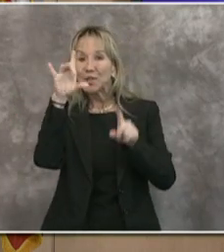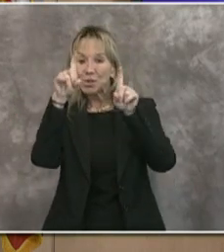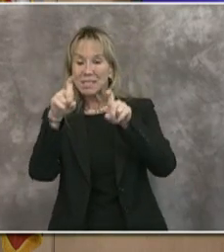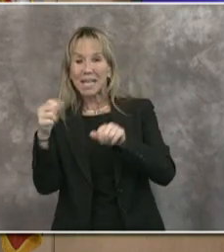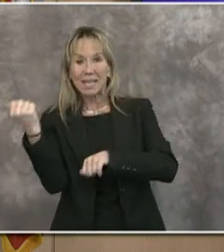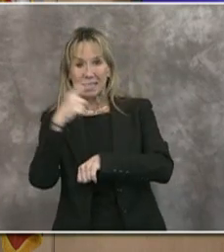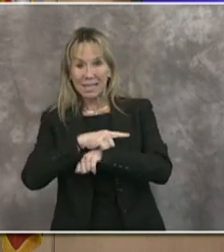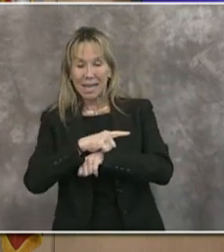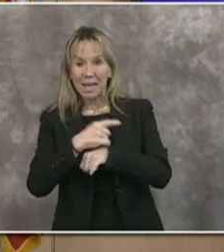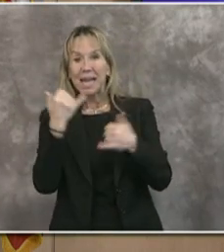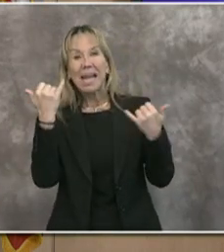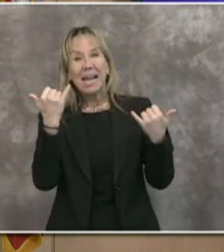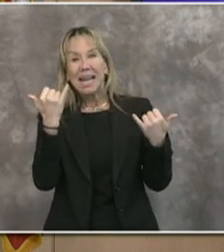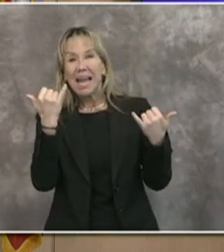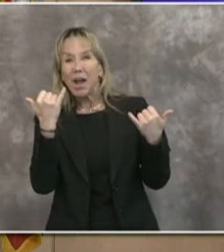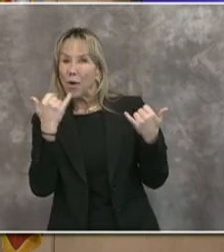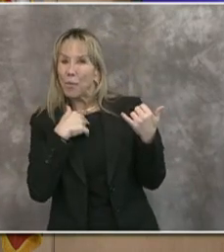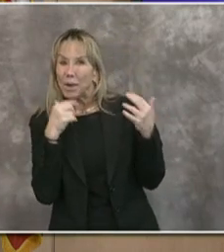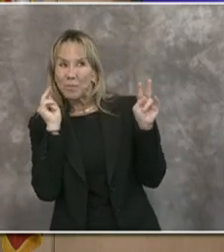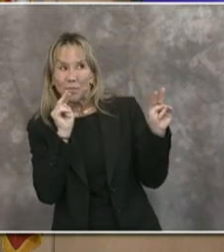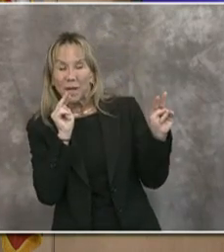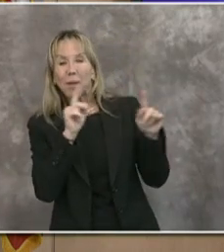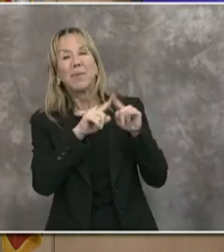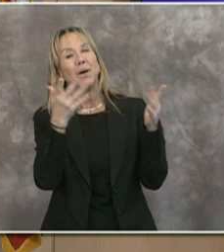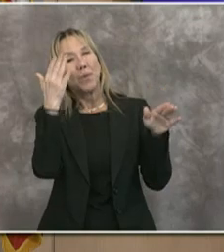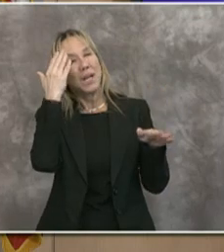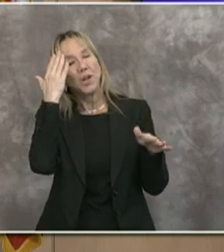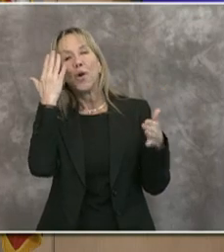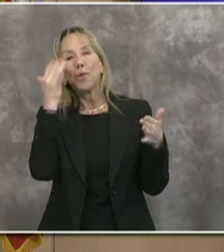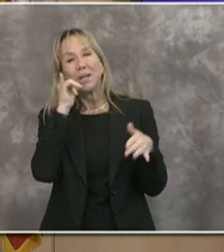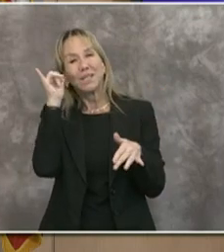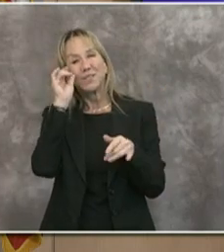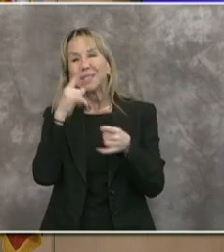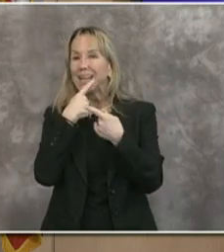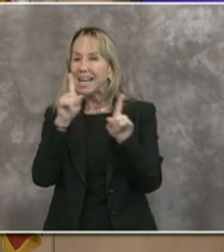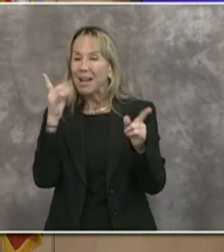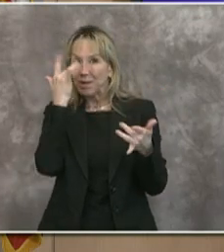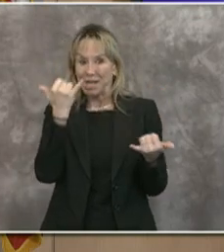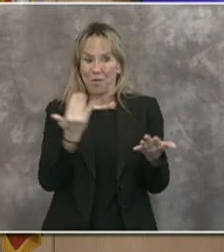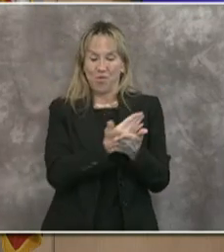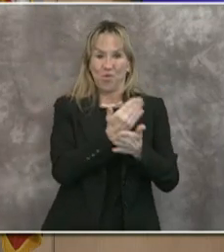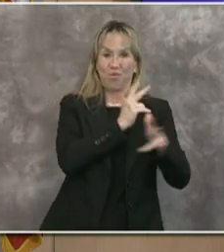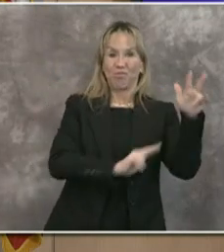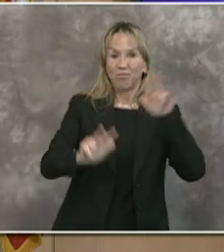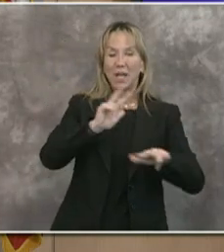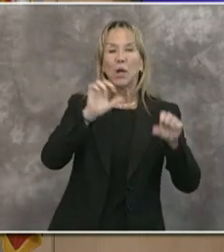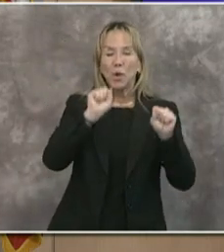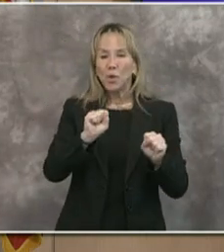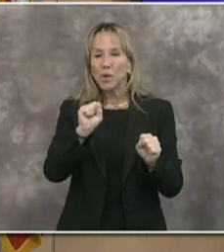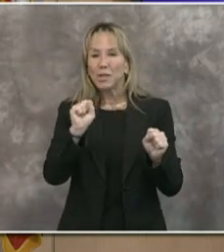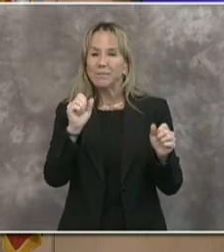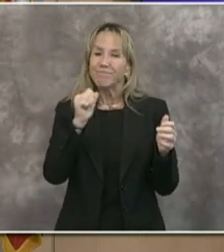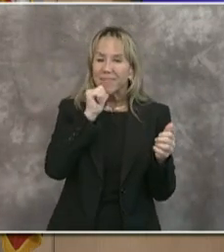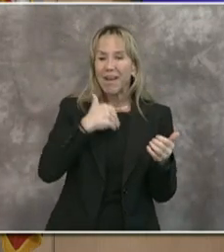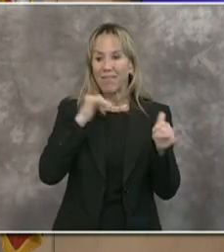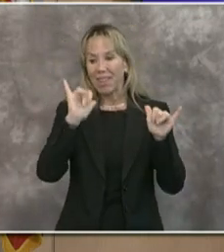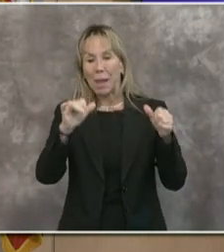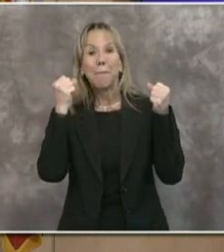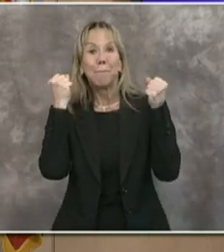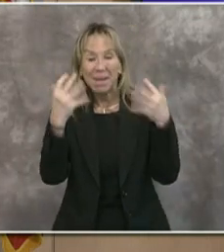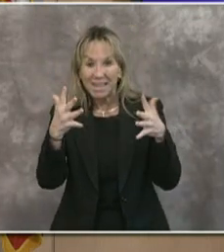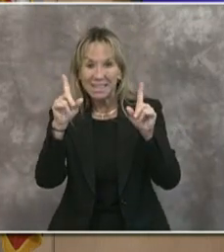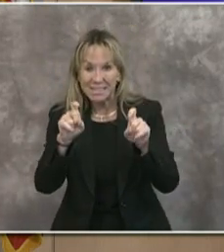predicted they could have some hiccups, some bumps in the road, some difficulty with their first day of operation. Those